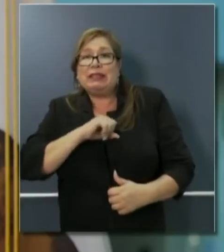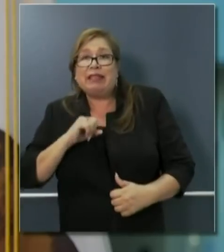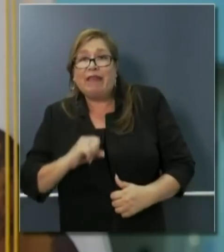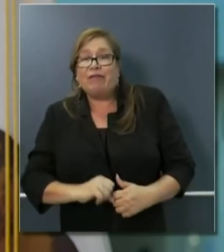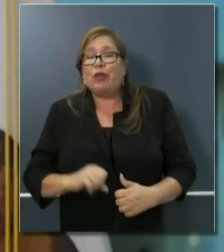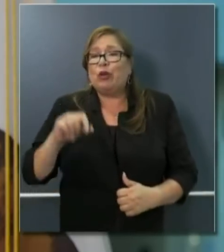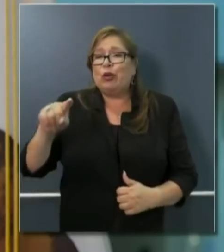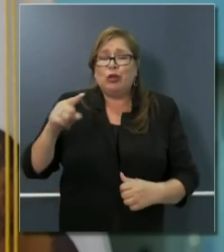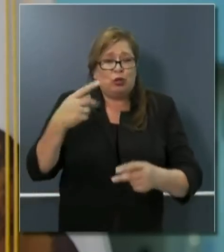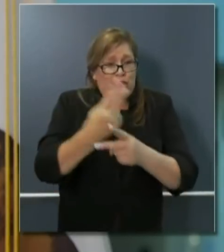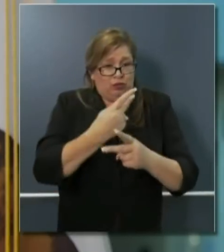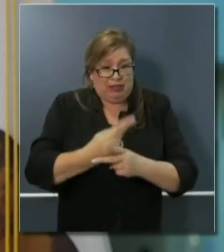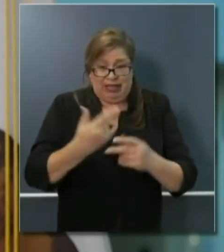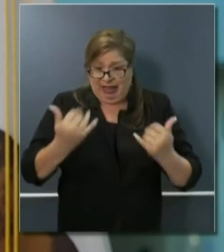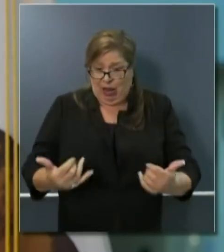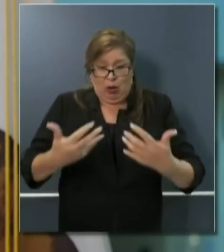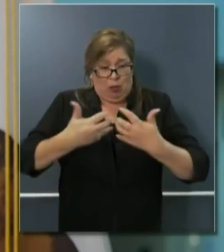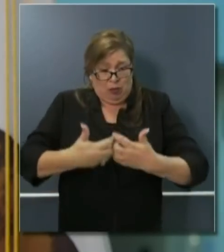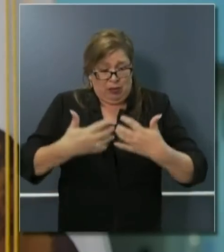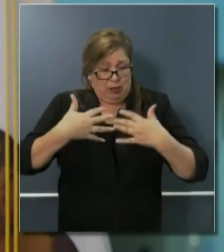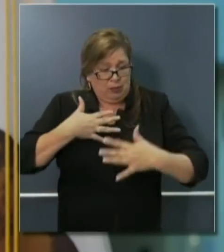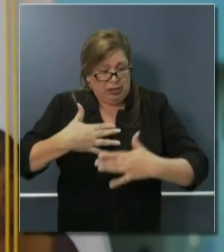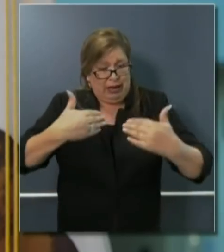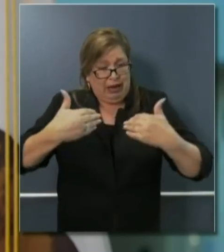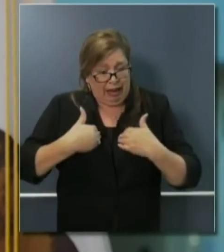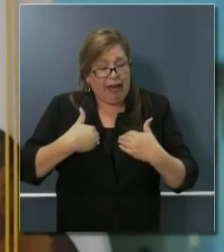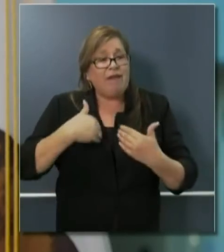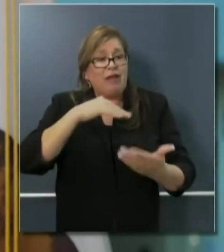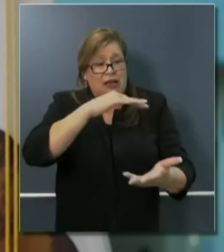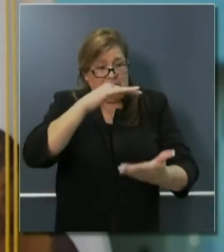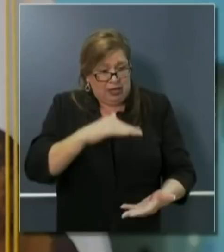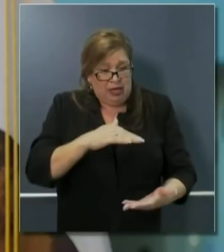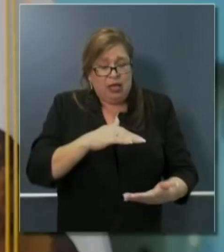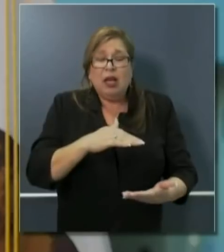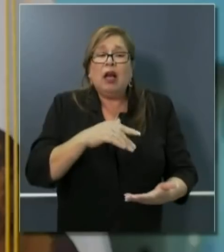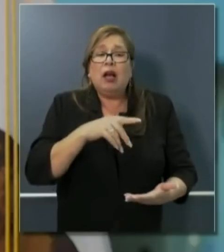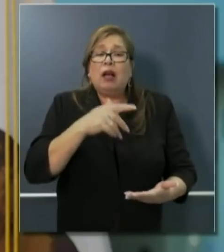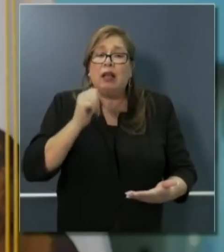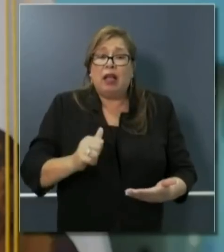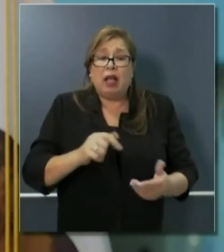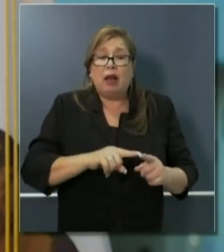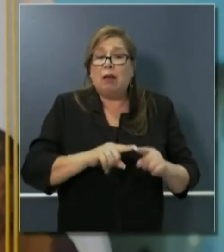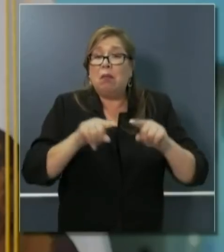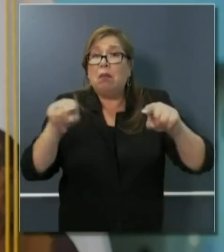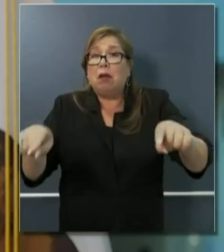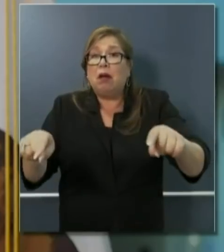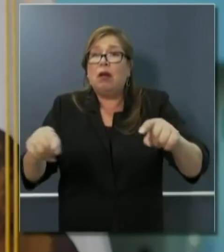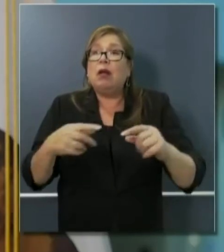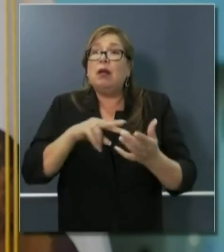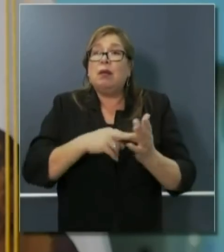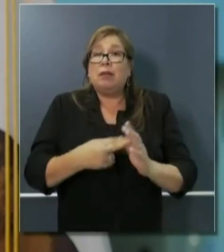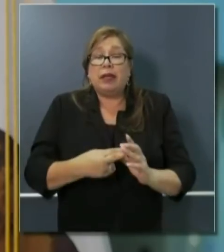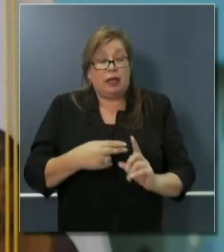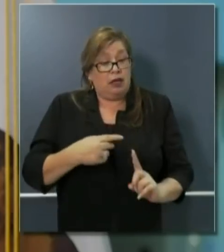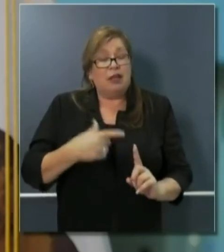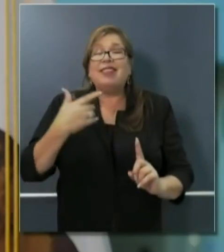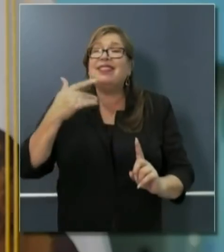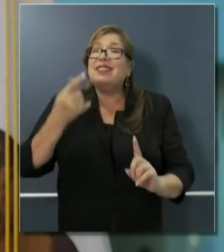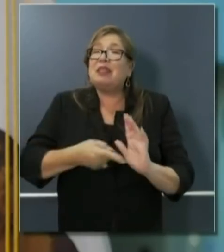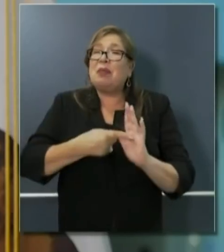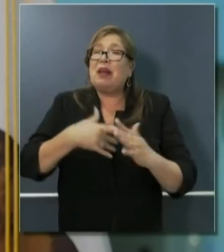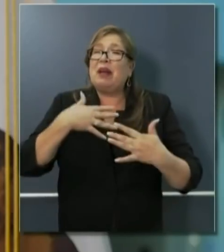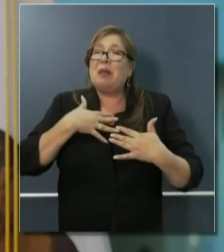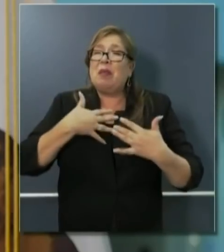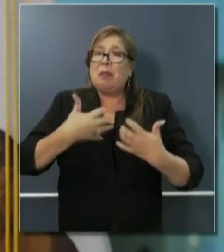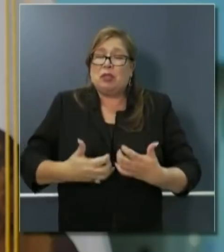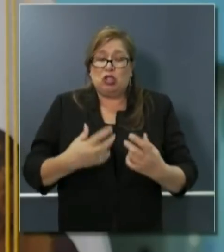of existing ventilators and seeing if we can reduce the number of ventilators even being used on one patient. Oftentimes, you'll